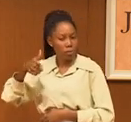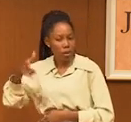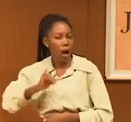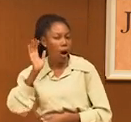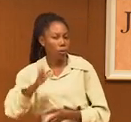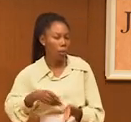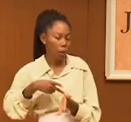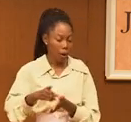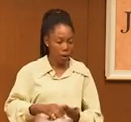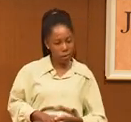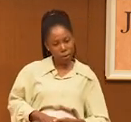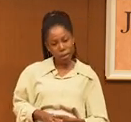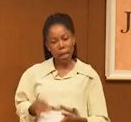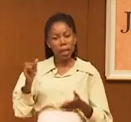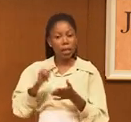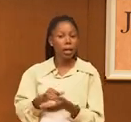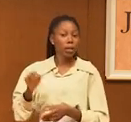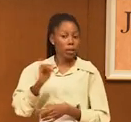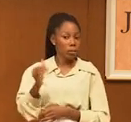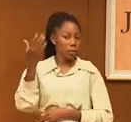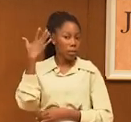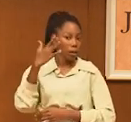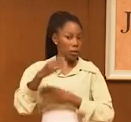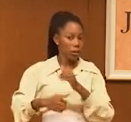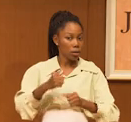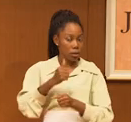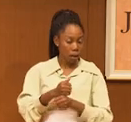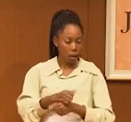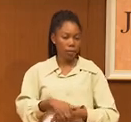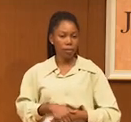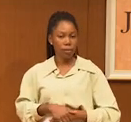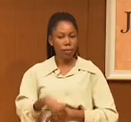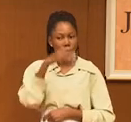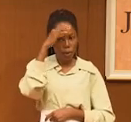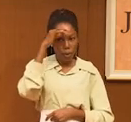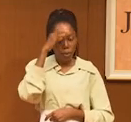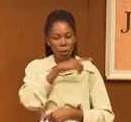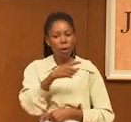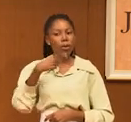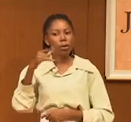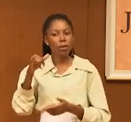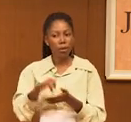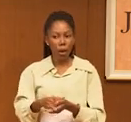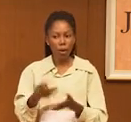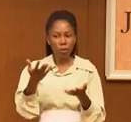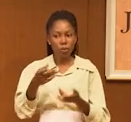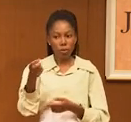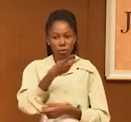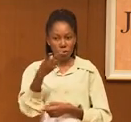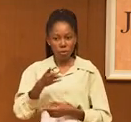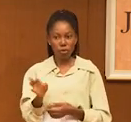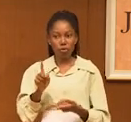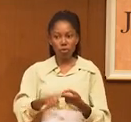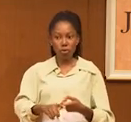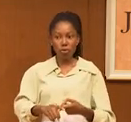that same year, he told me that he wants us to travel after our marriage, want us to travel out of Nigeria